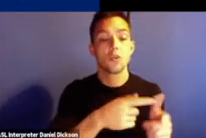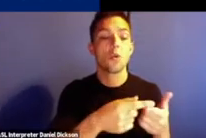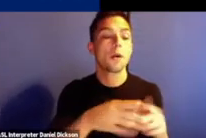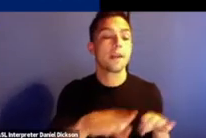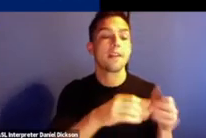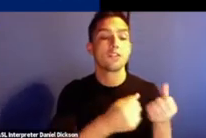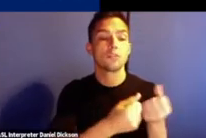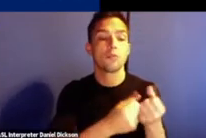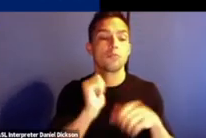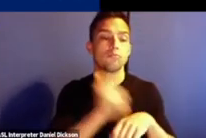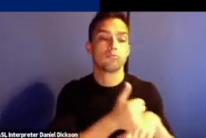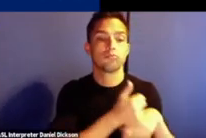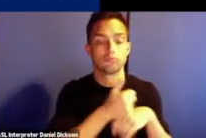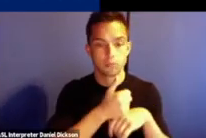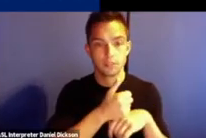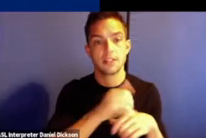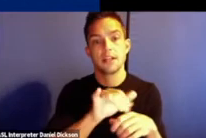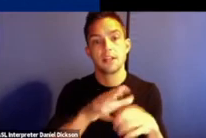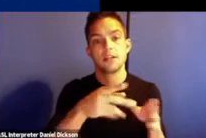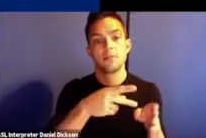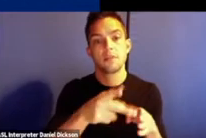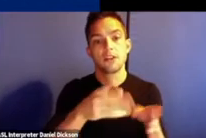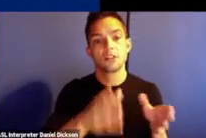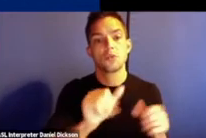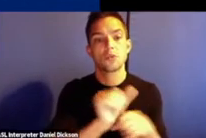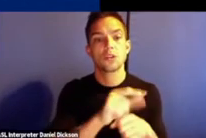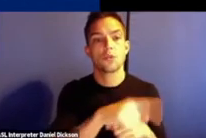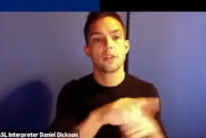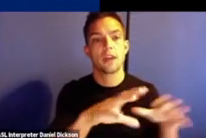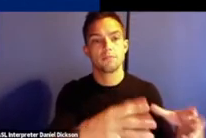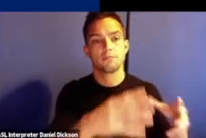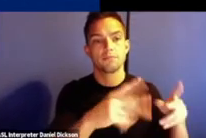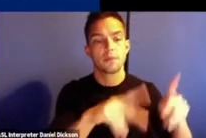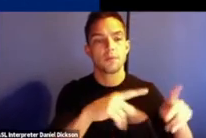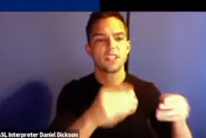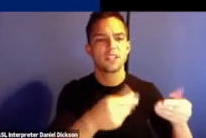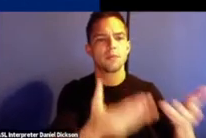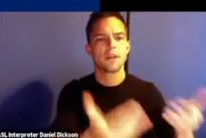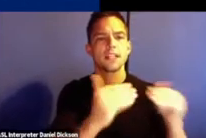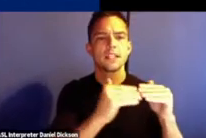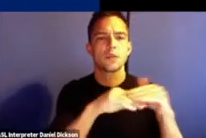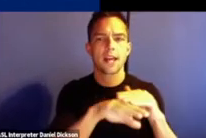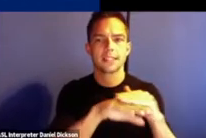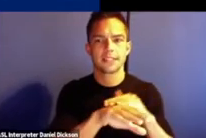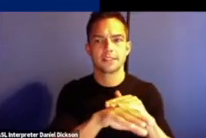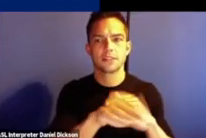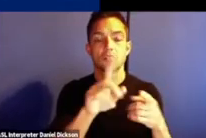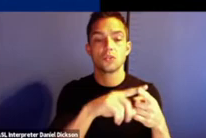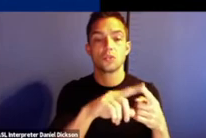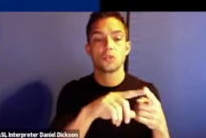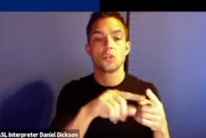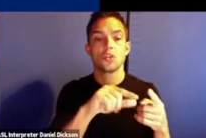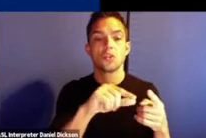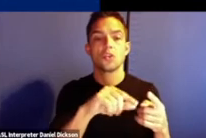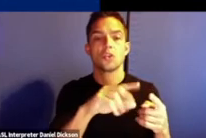supports. As professionals working with this population, we really need to provide equal access to qualified